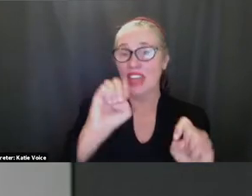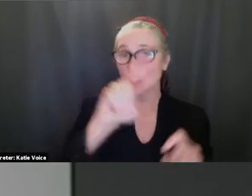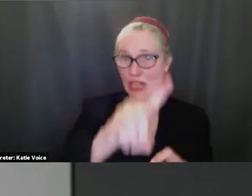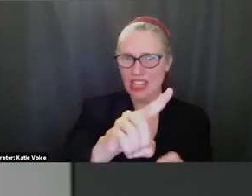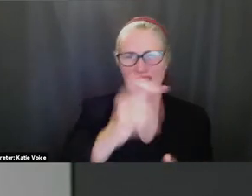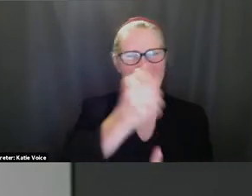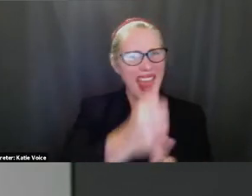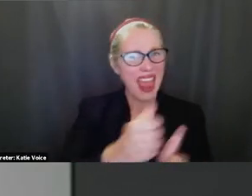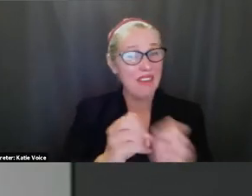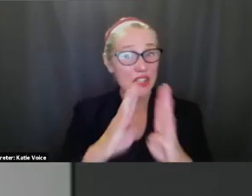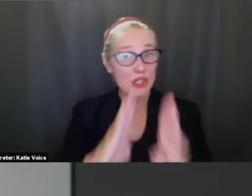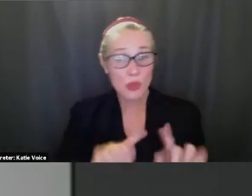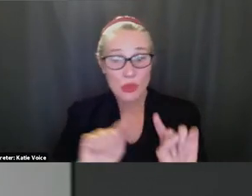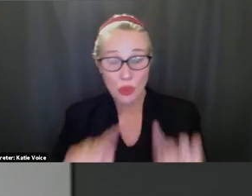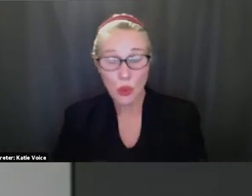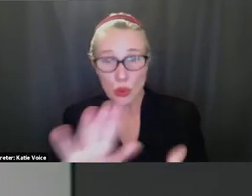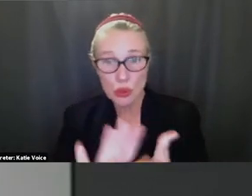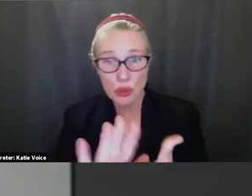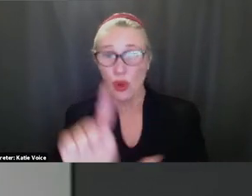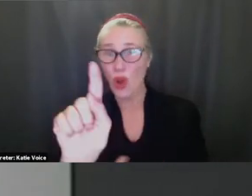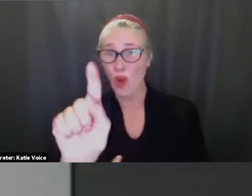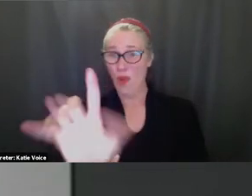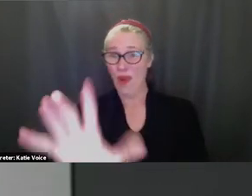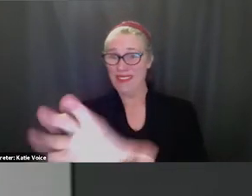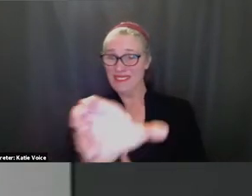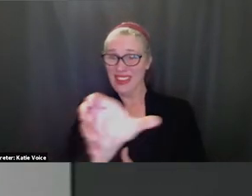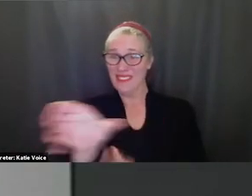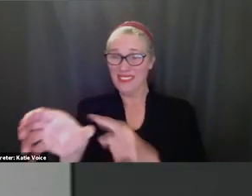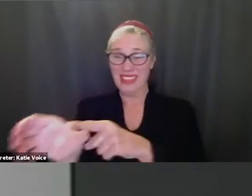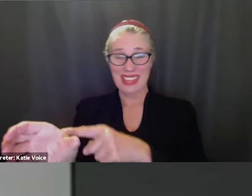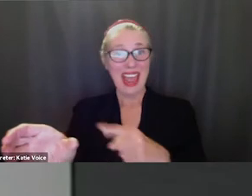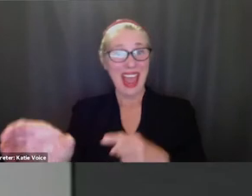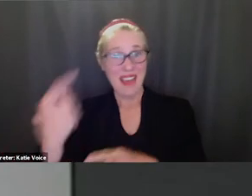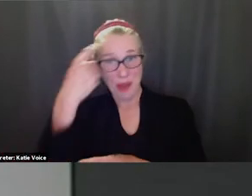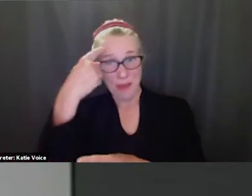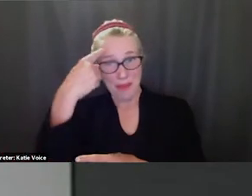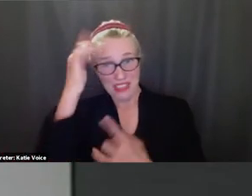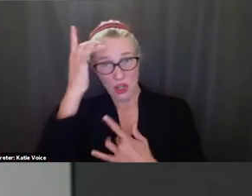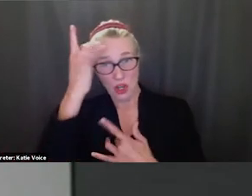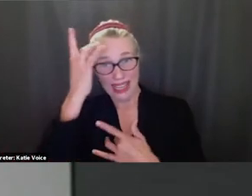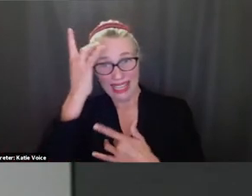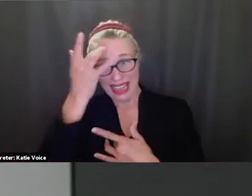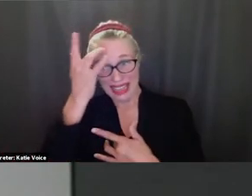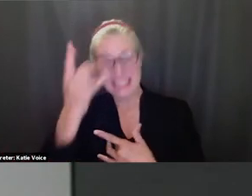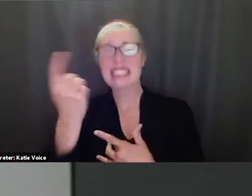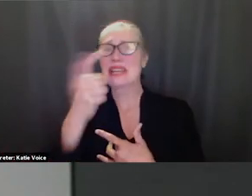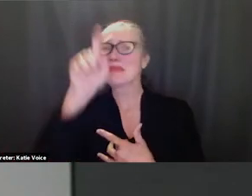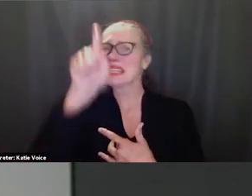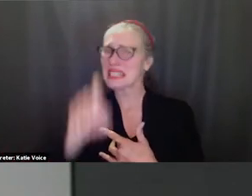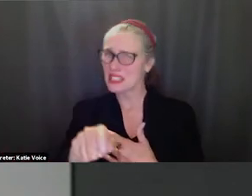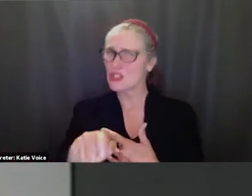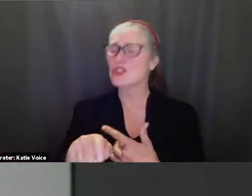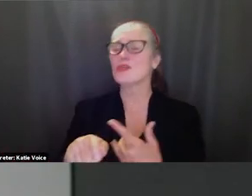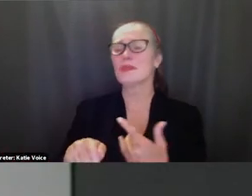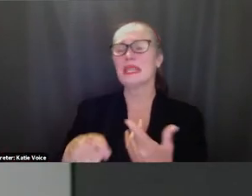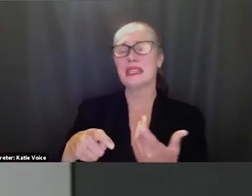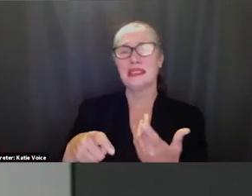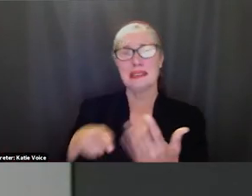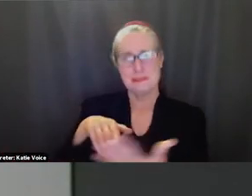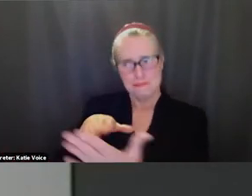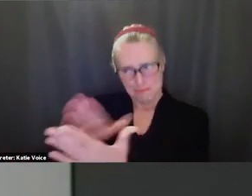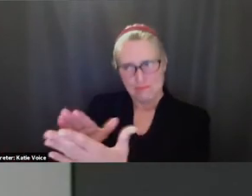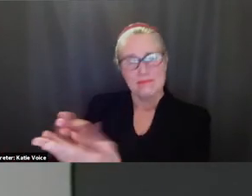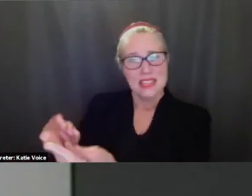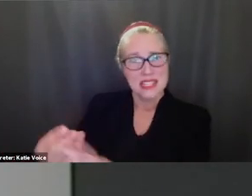one-fifth of these students is dealing with a mental illness something needs to be done we cannot let these kids